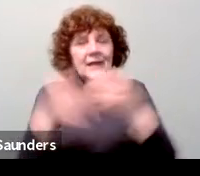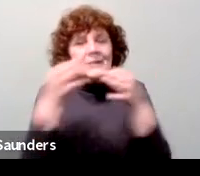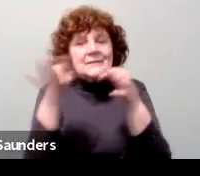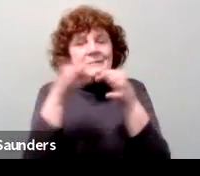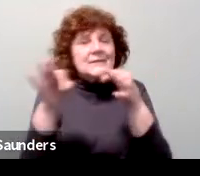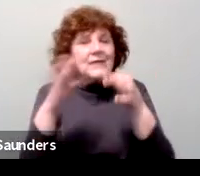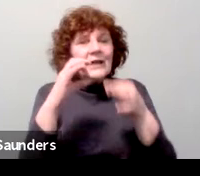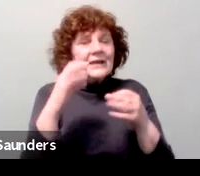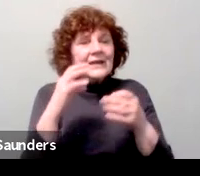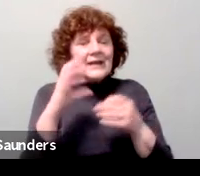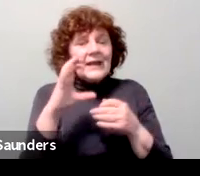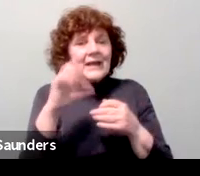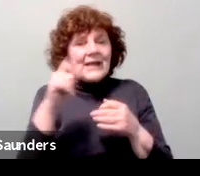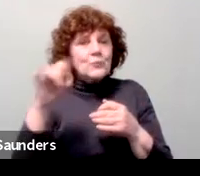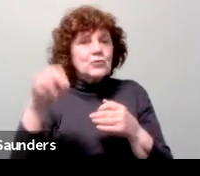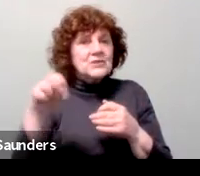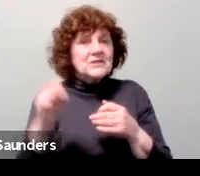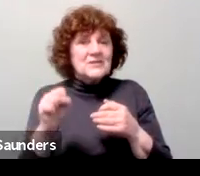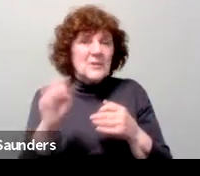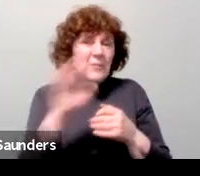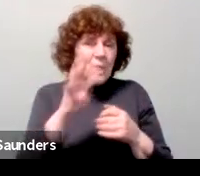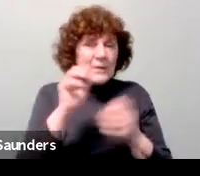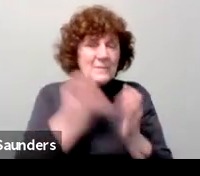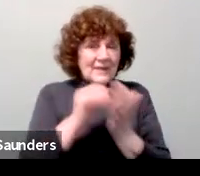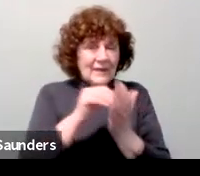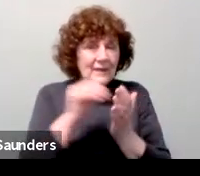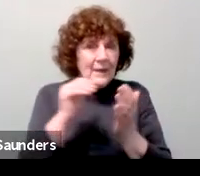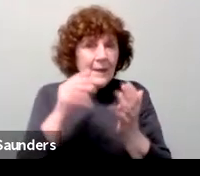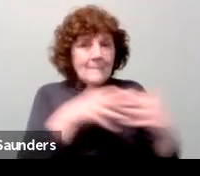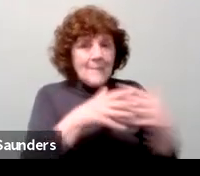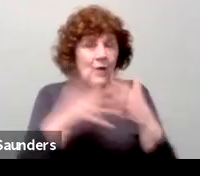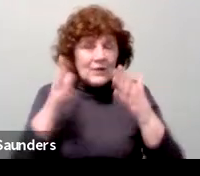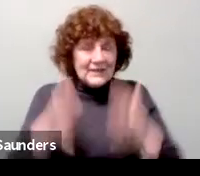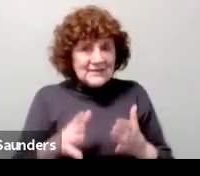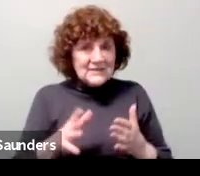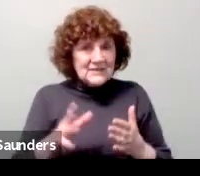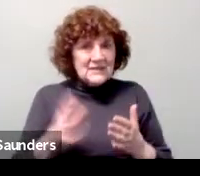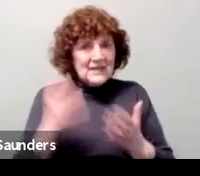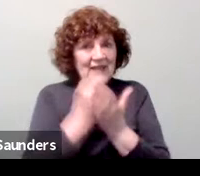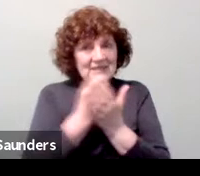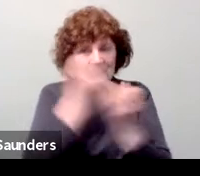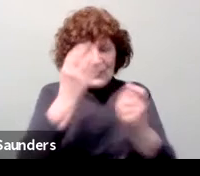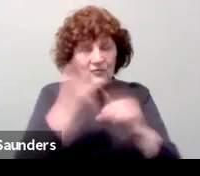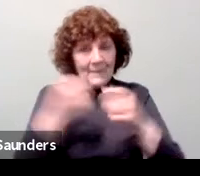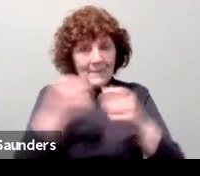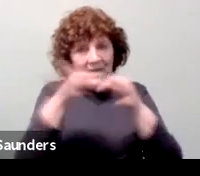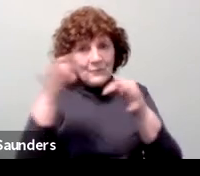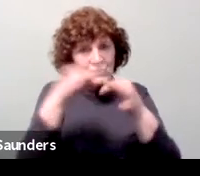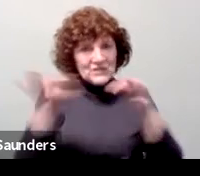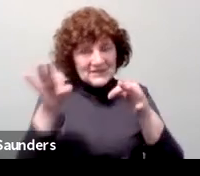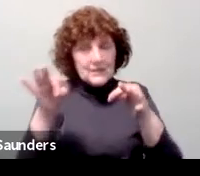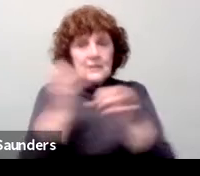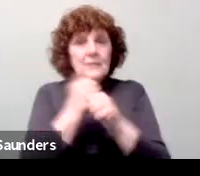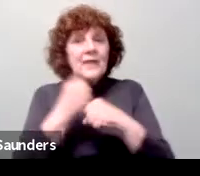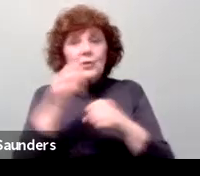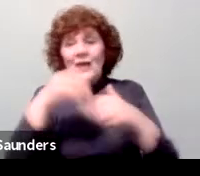40 million Americans that access content that way can access it. Make your website screen reader accessible so that all